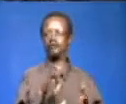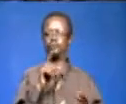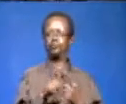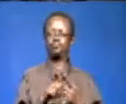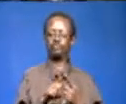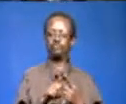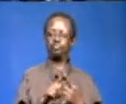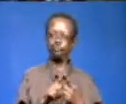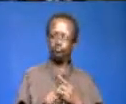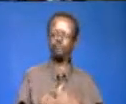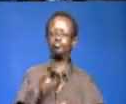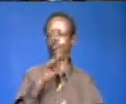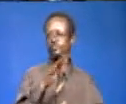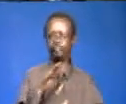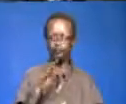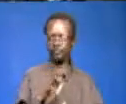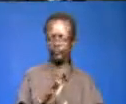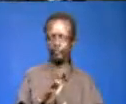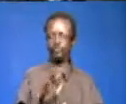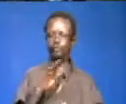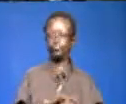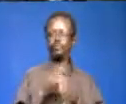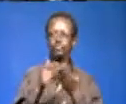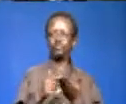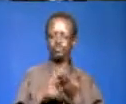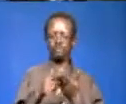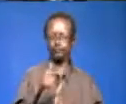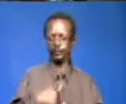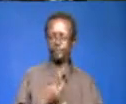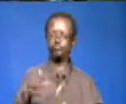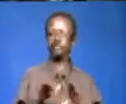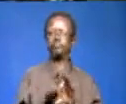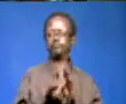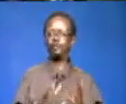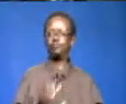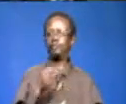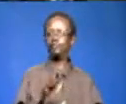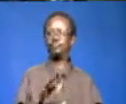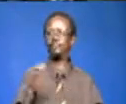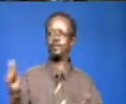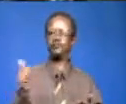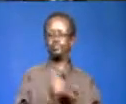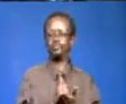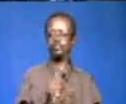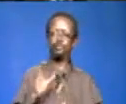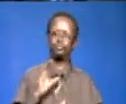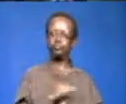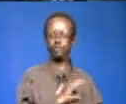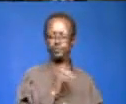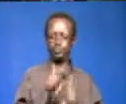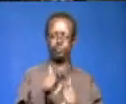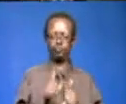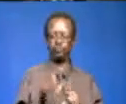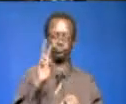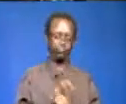Madam Speaker, I'm a member of the appointment committee that vetted